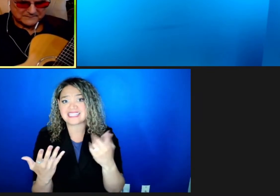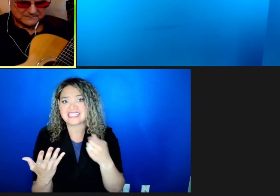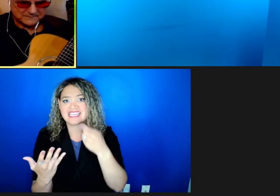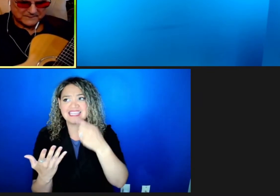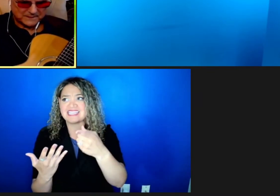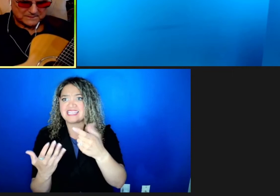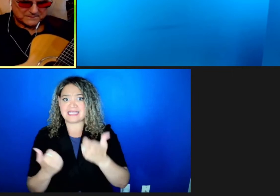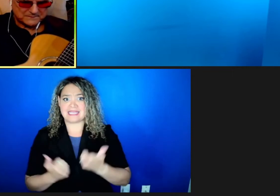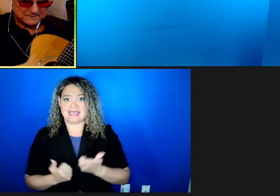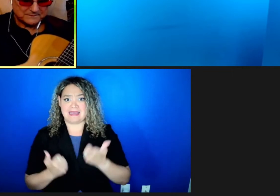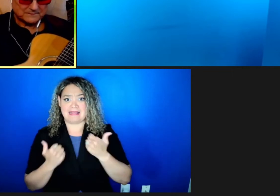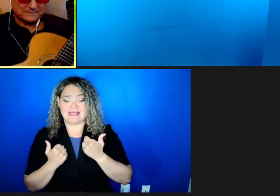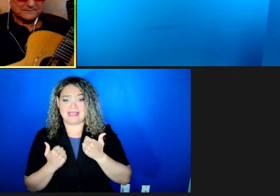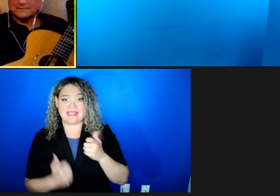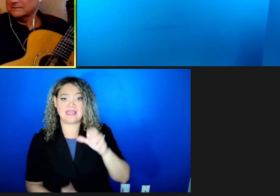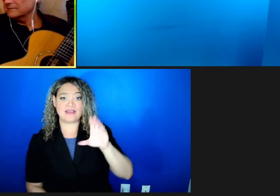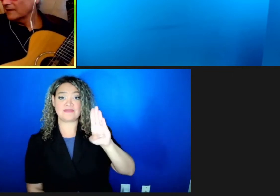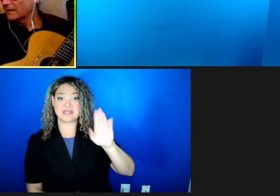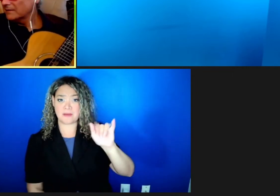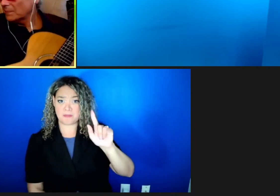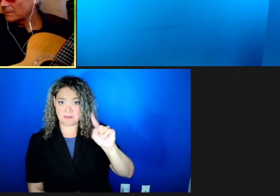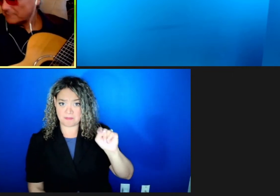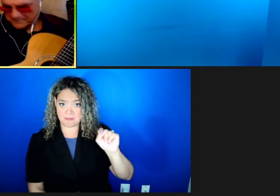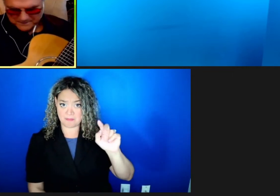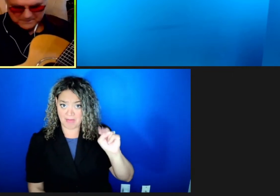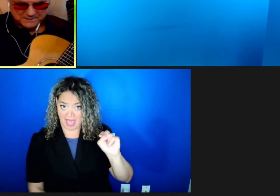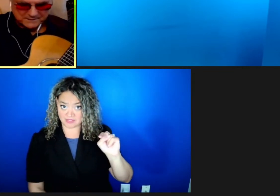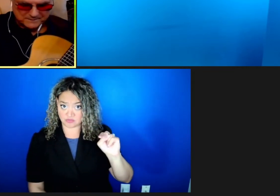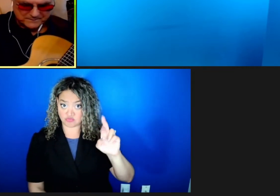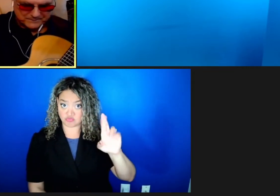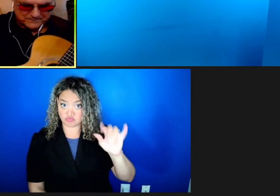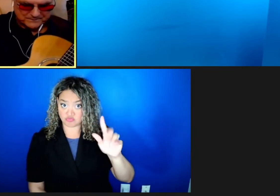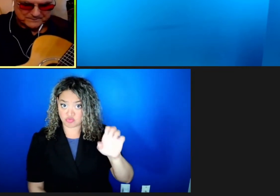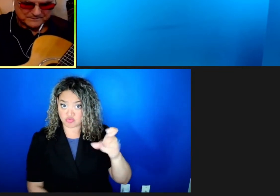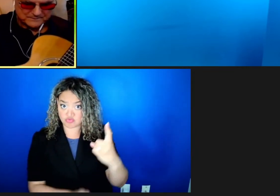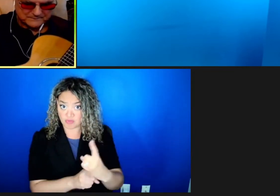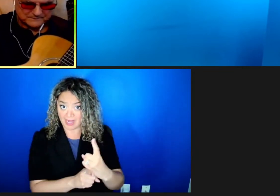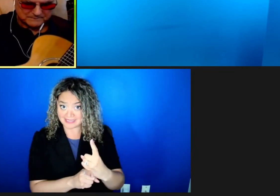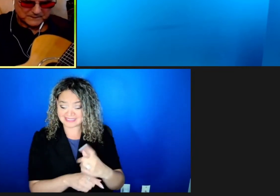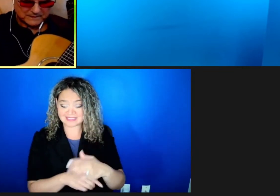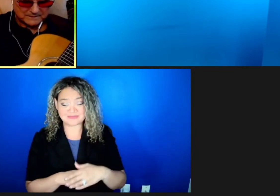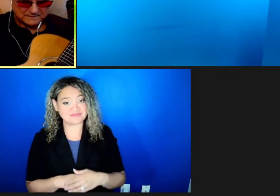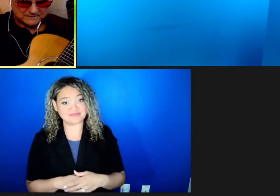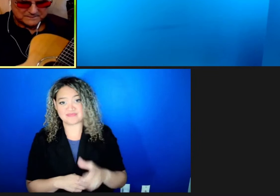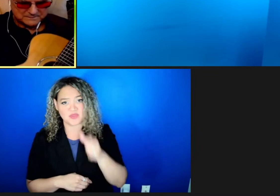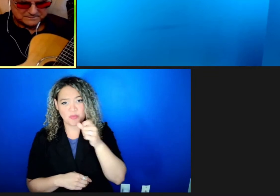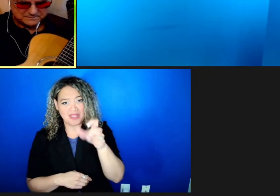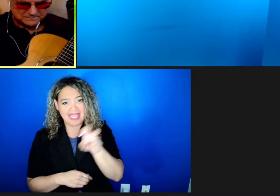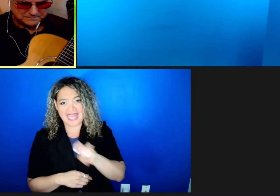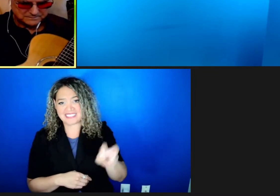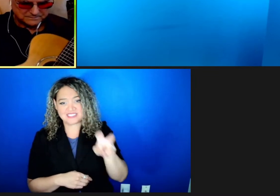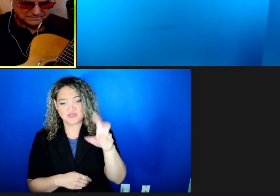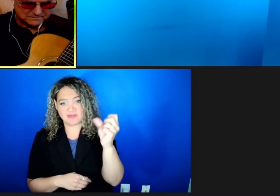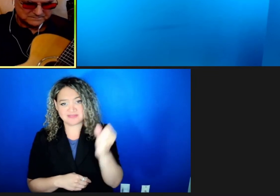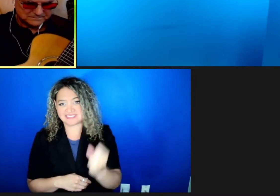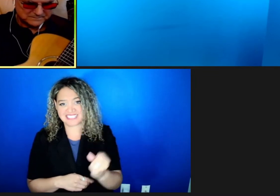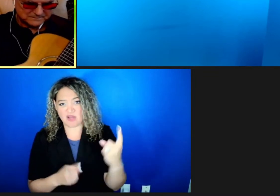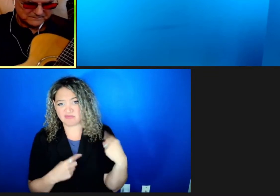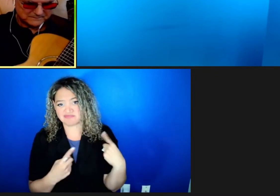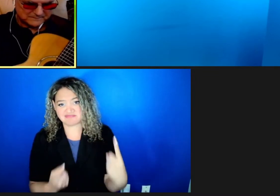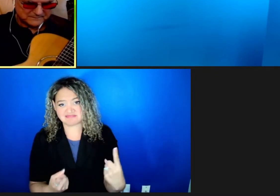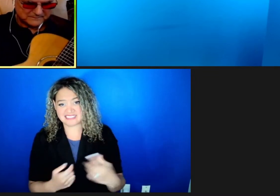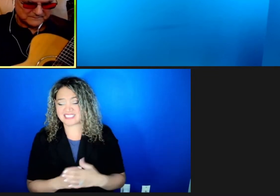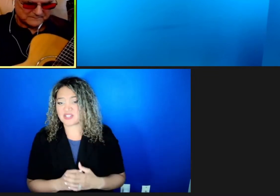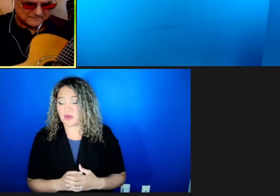Rouge? Is that where he lived? Baton Rouge? Baton Rouge, yeah. Right. And we hadn't traveled to the South, so I